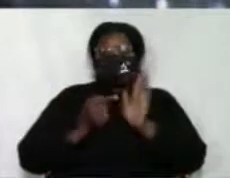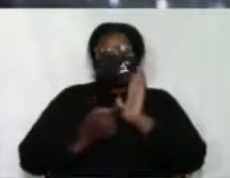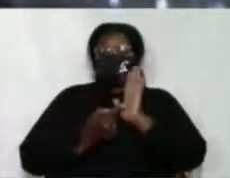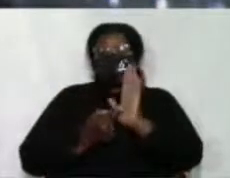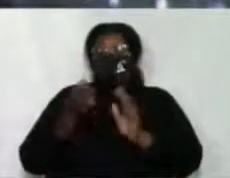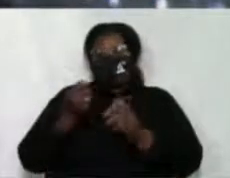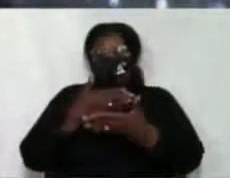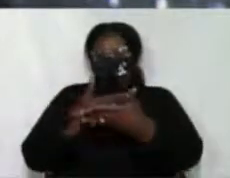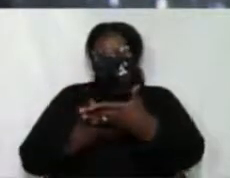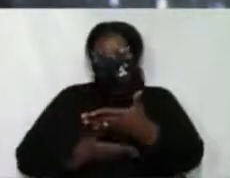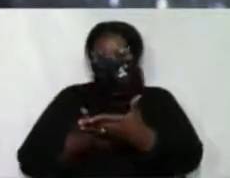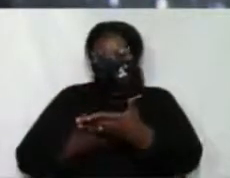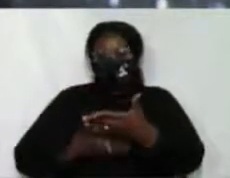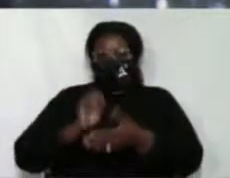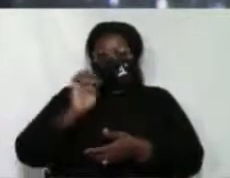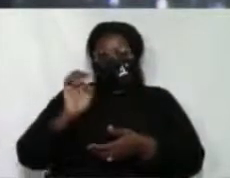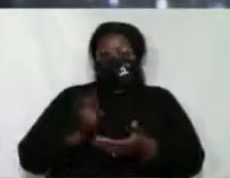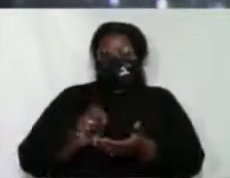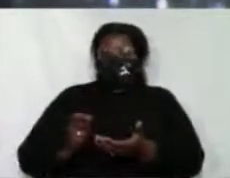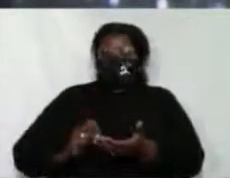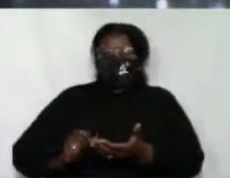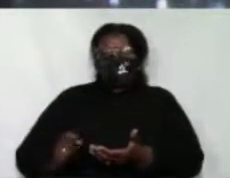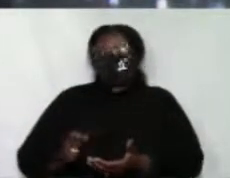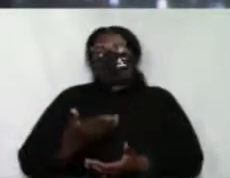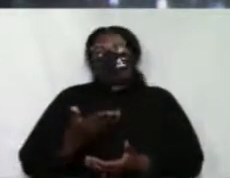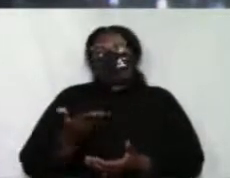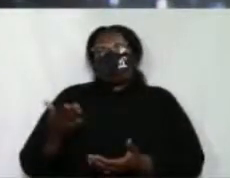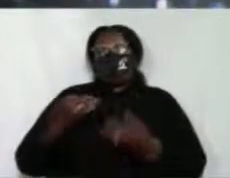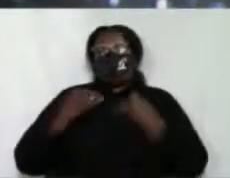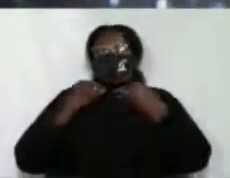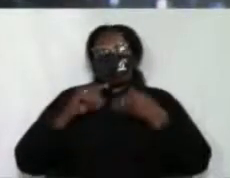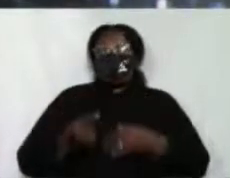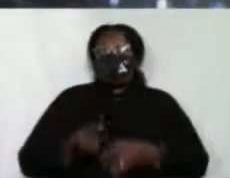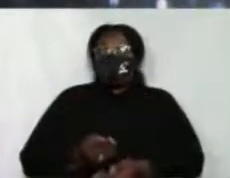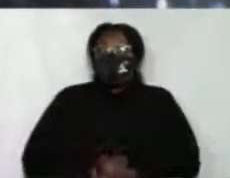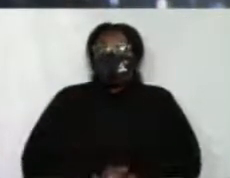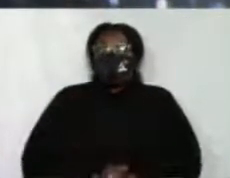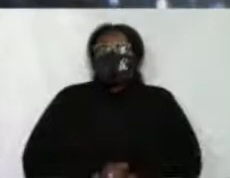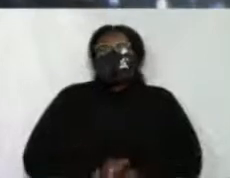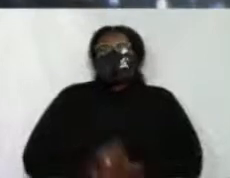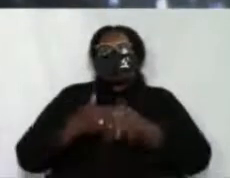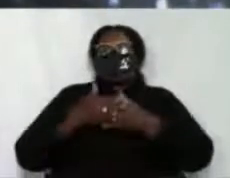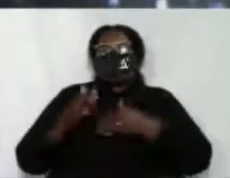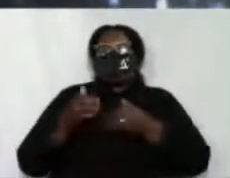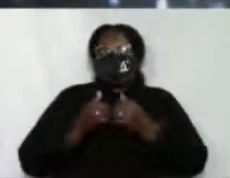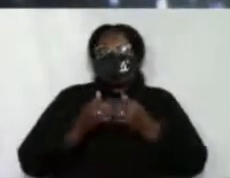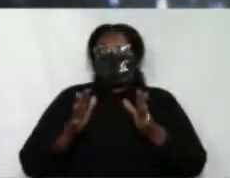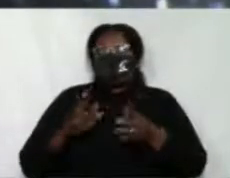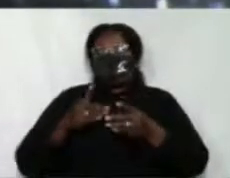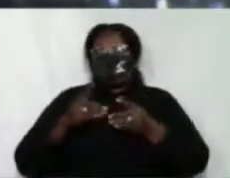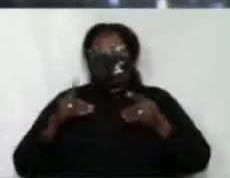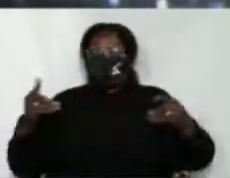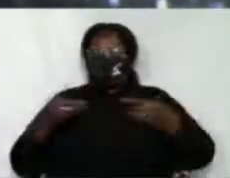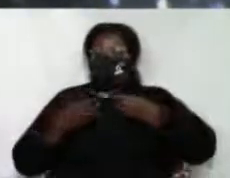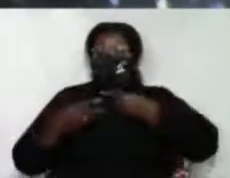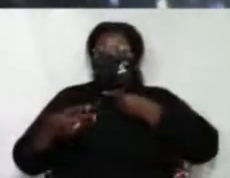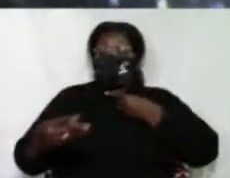ready, and we'll carry on with the show. Before we start, we are practicing our social